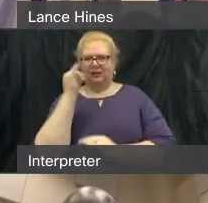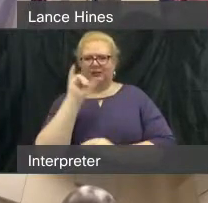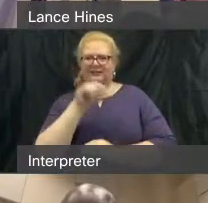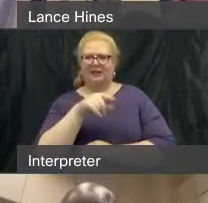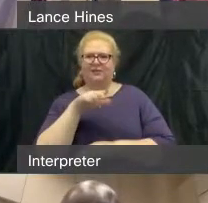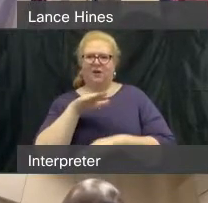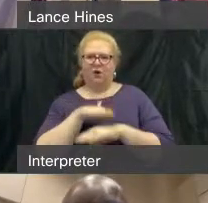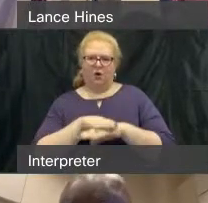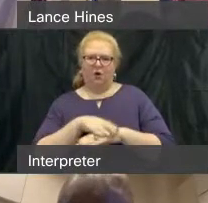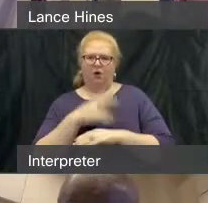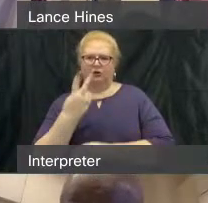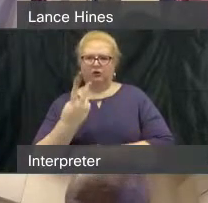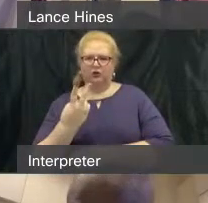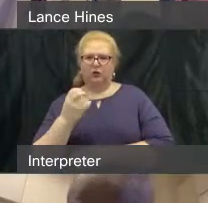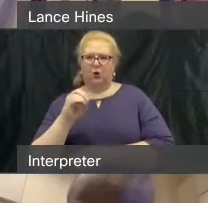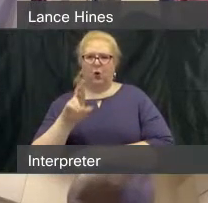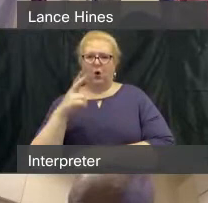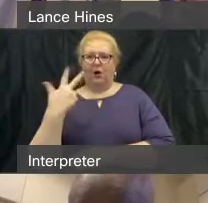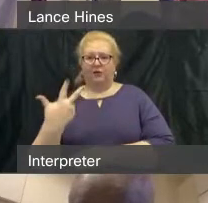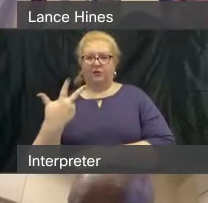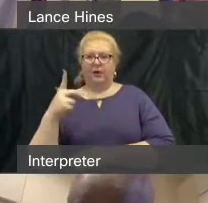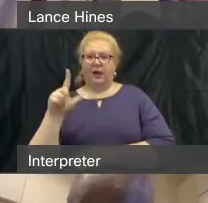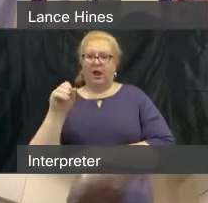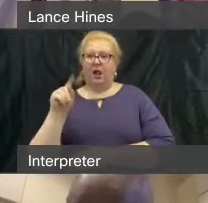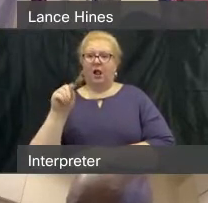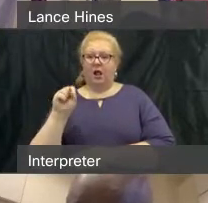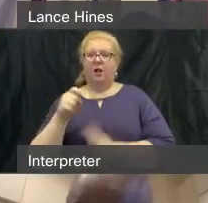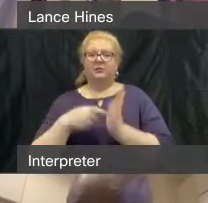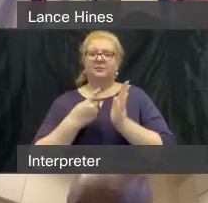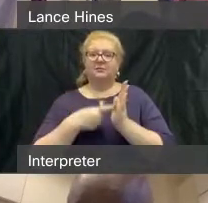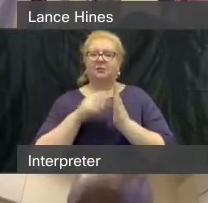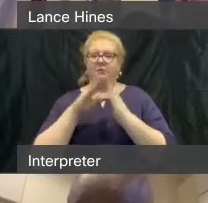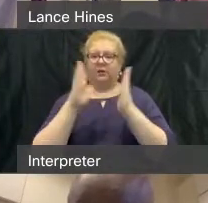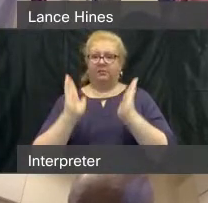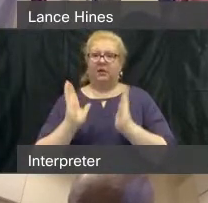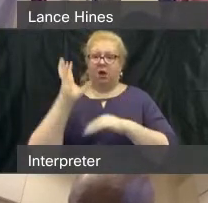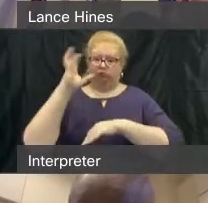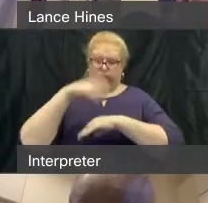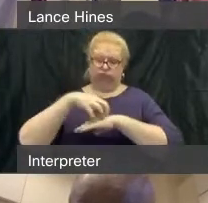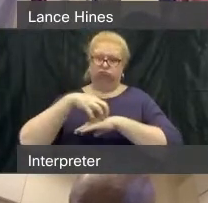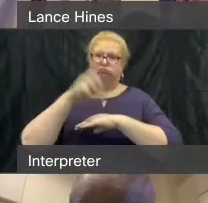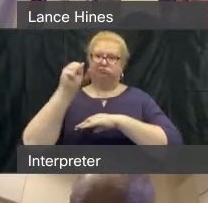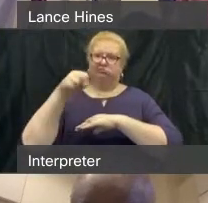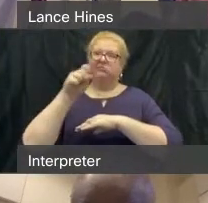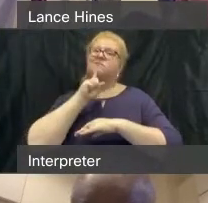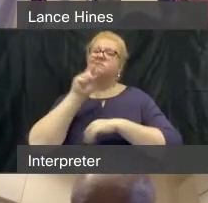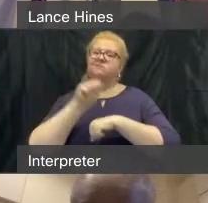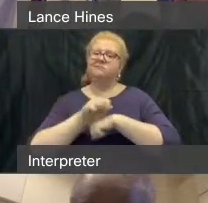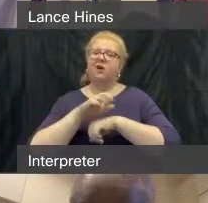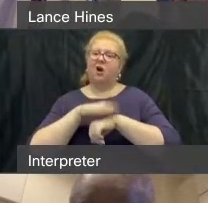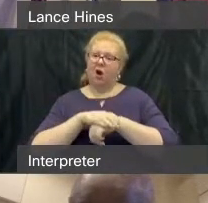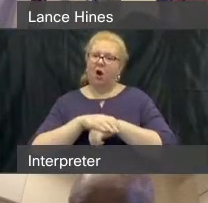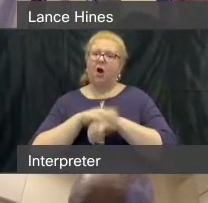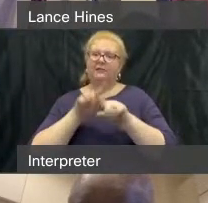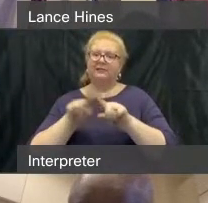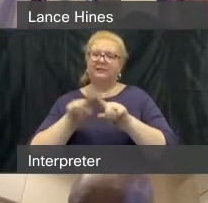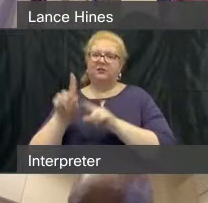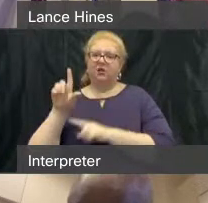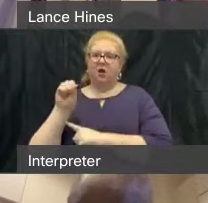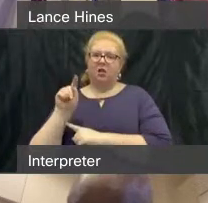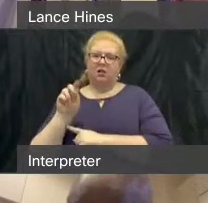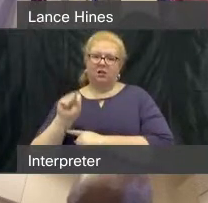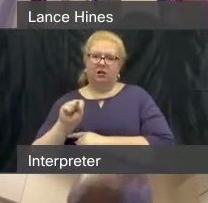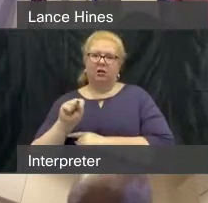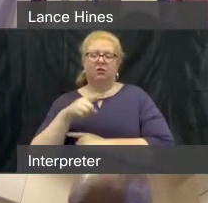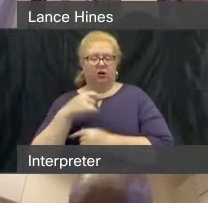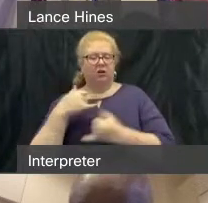two or three lots, and sometimes they are. But I just wanted to make sure that you were still pursuing that. Yes. And I